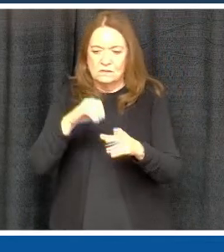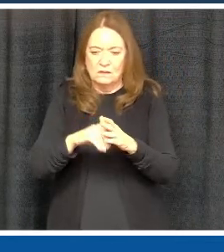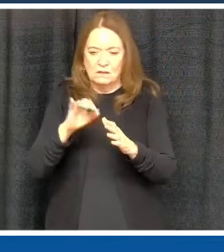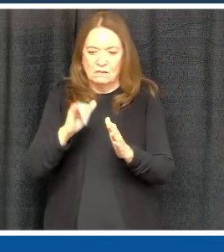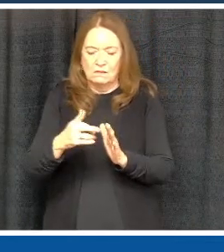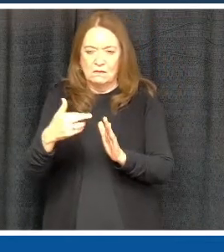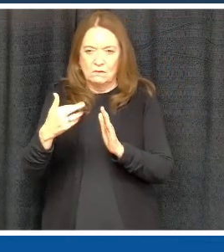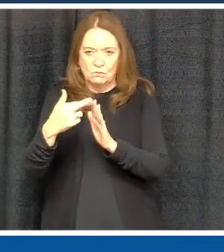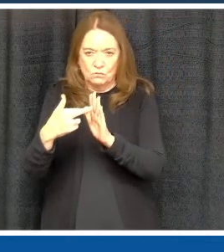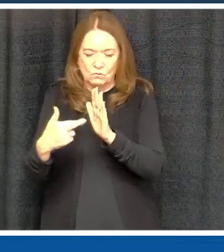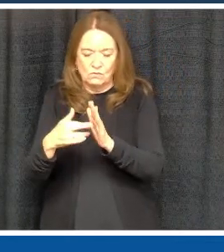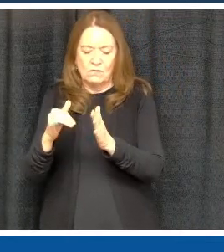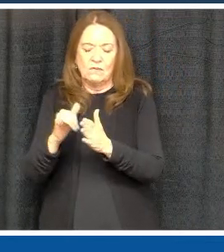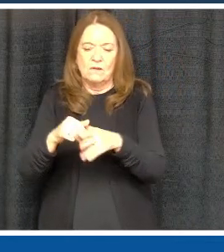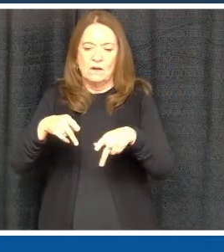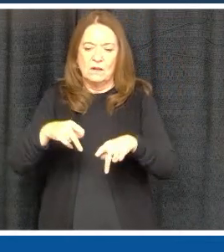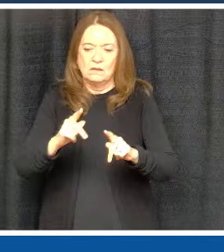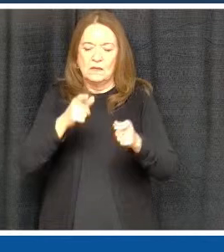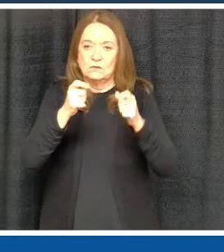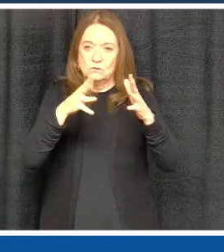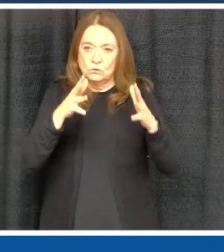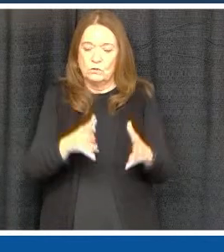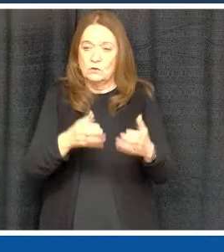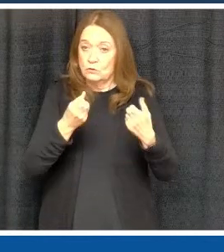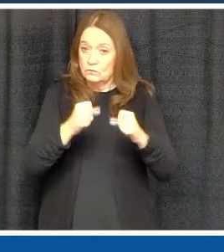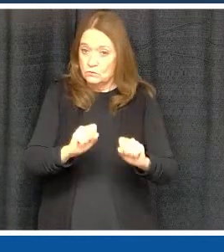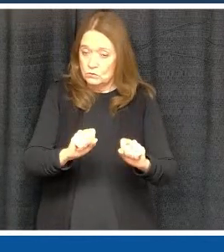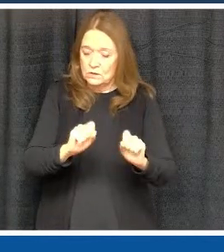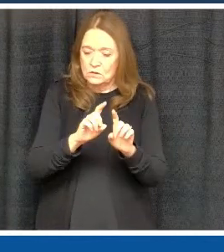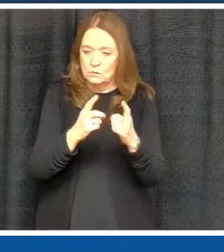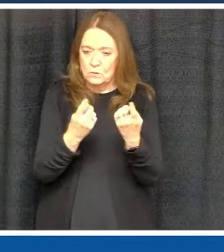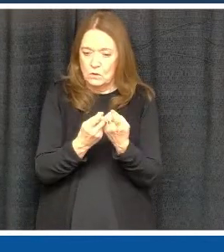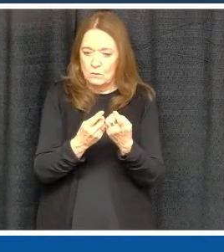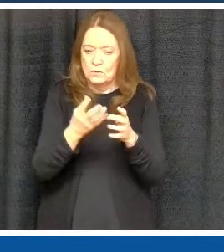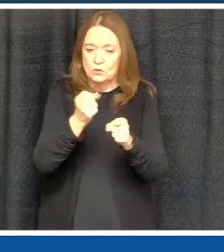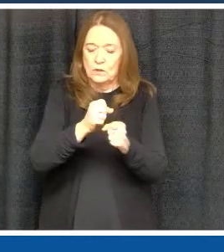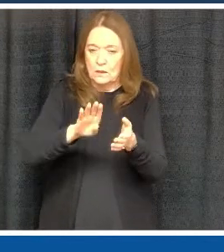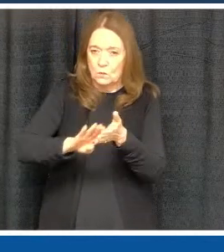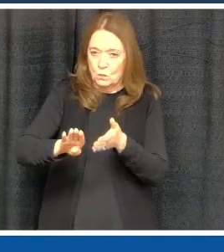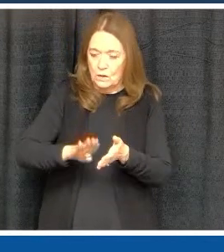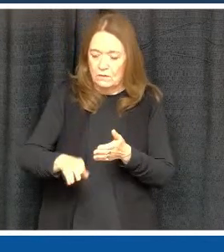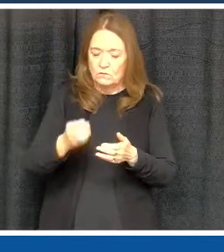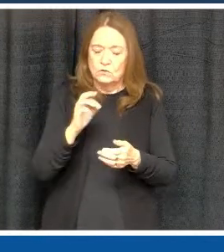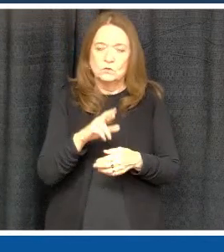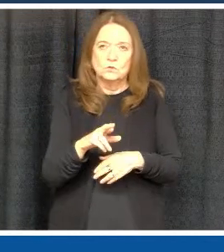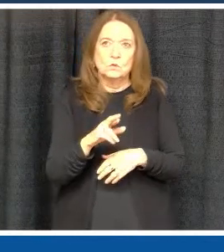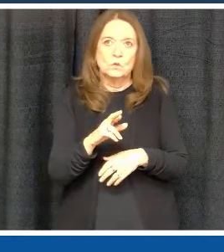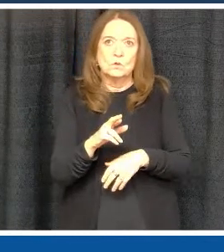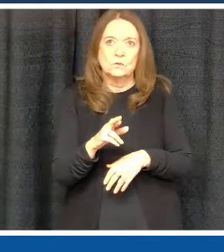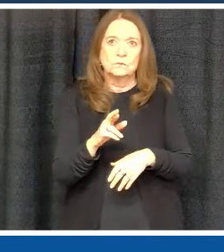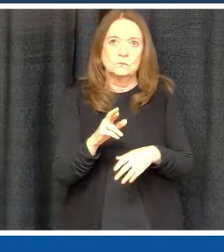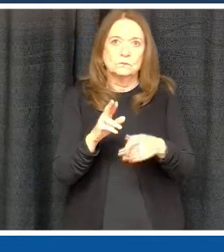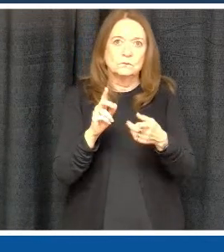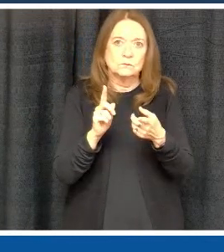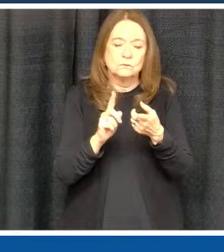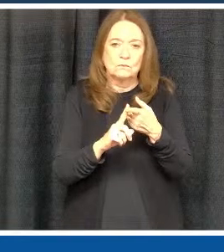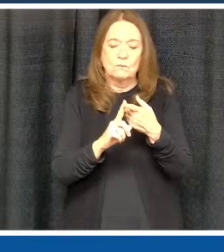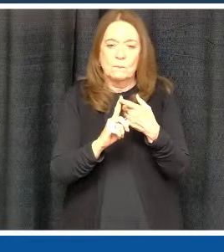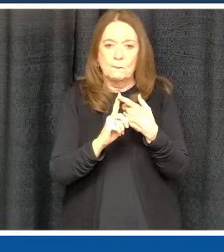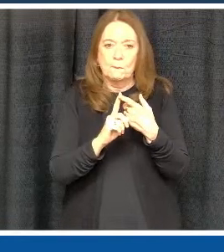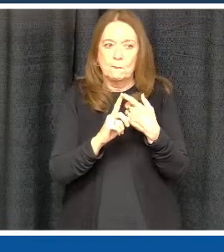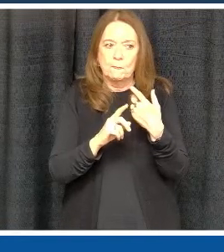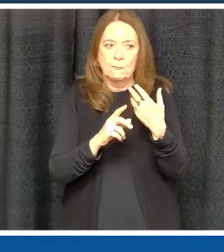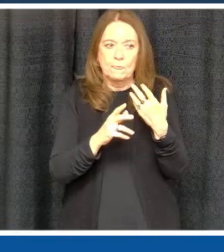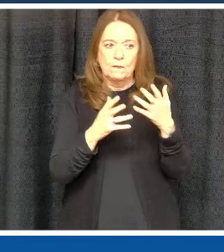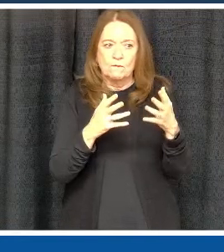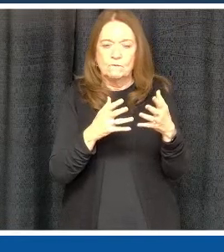that allows the director of streets to give waivers or to best use and